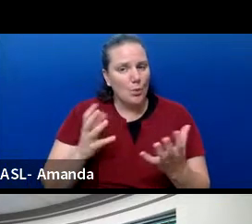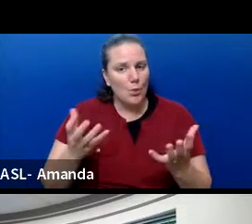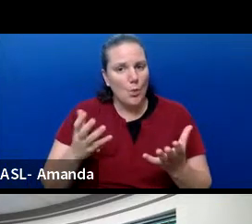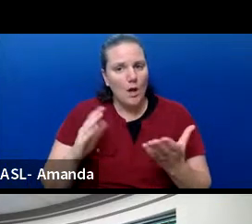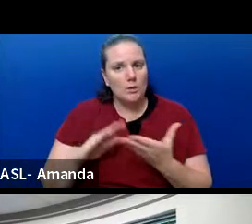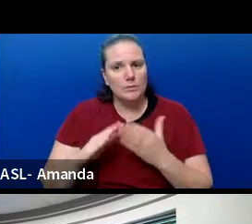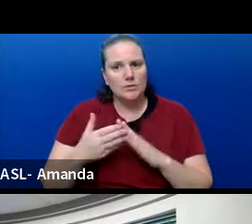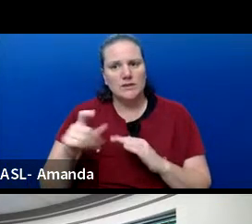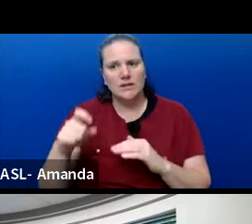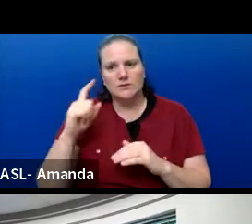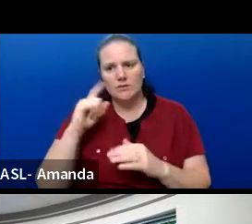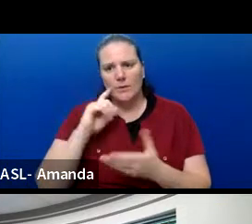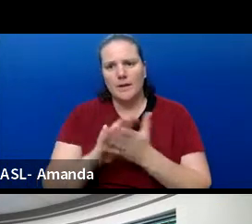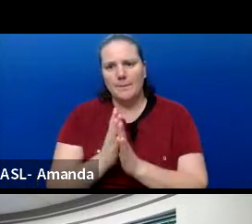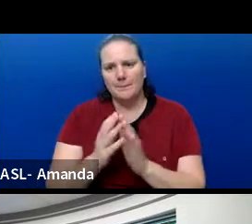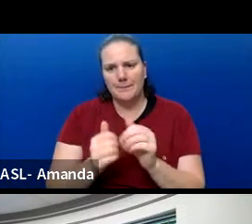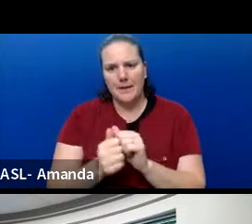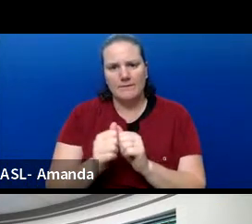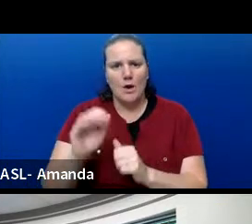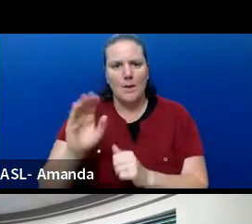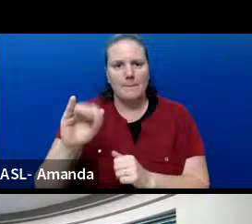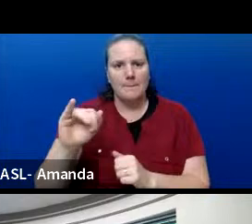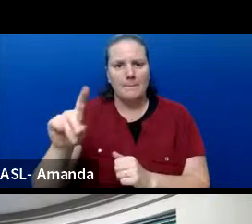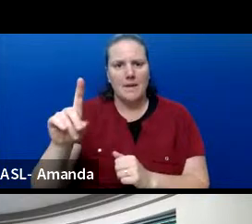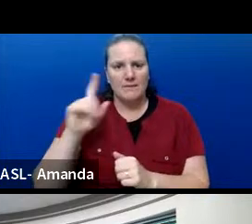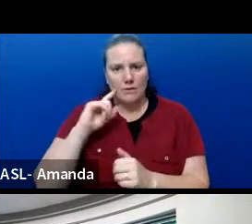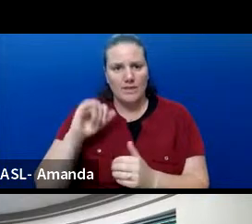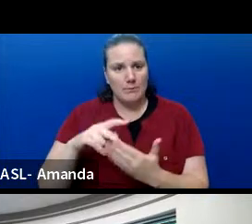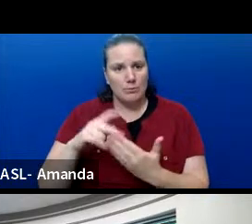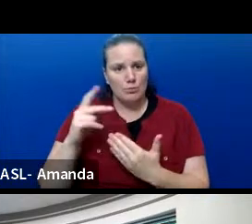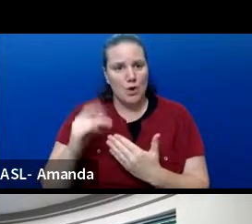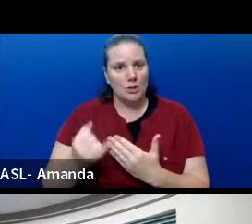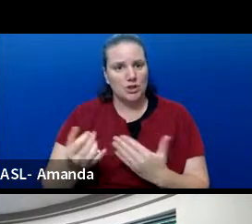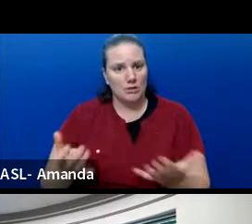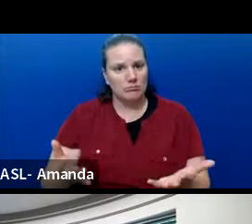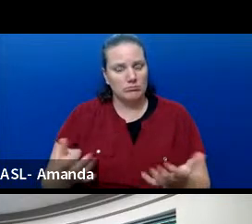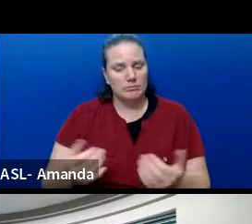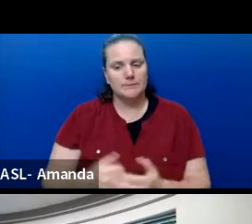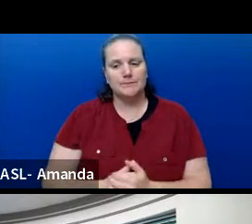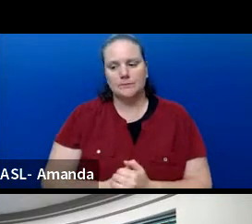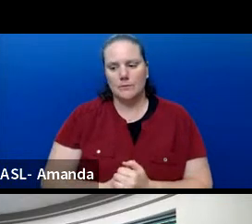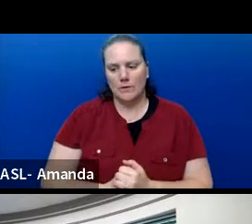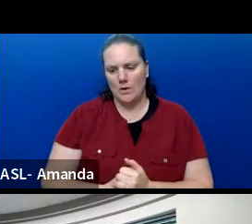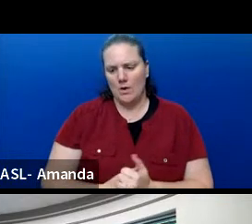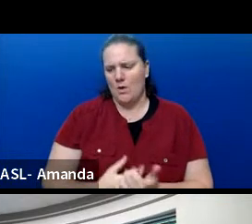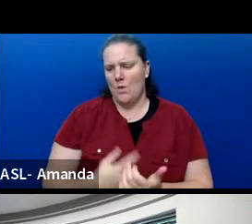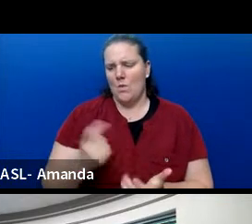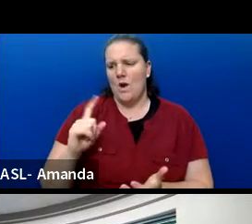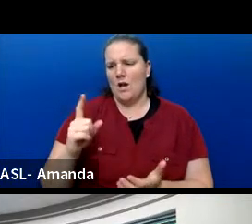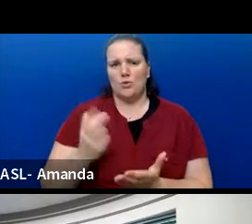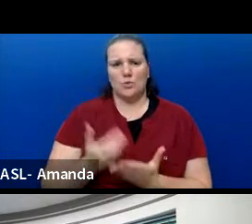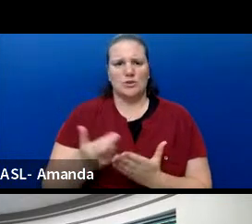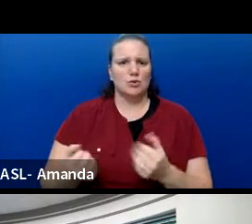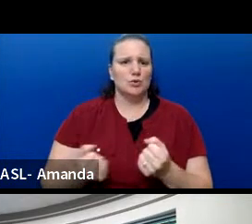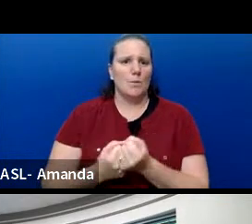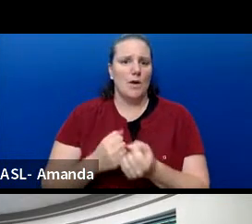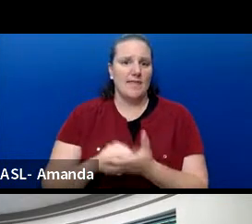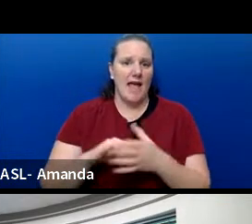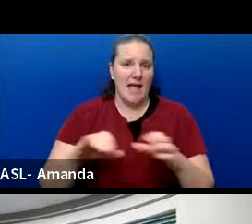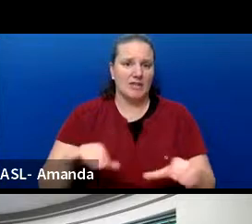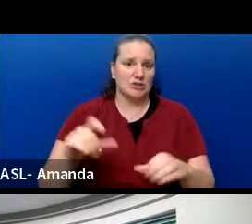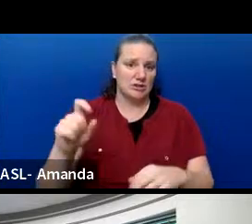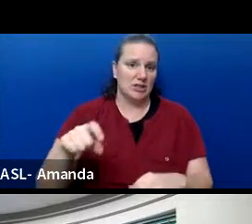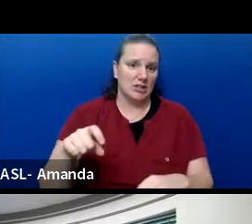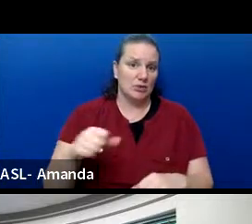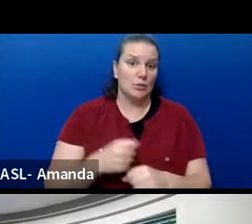competitive to bid for the project? The question I have is where are the resources to support the actions that are needed to ensure that